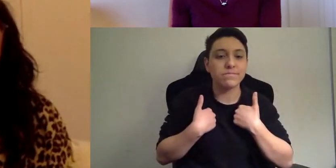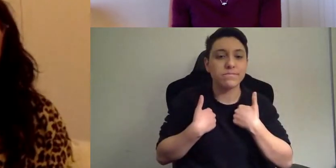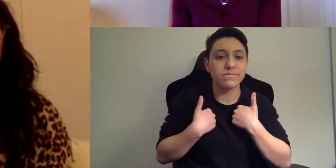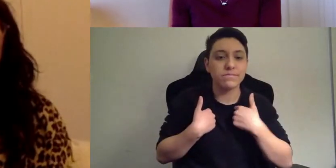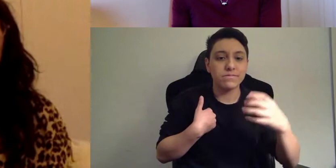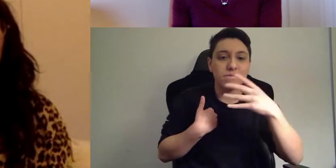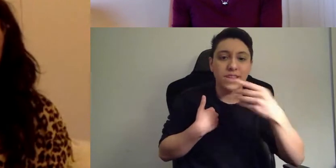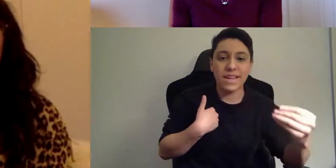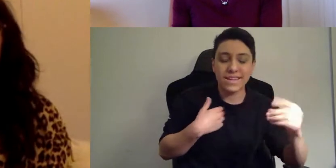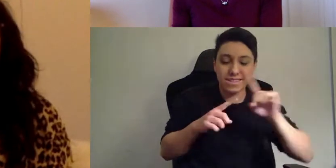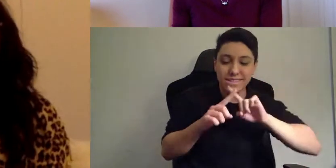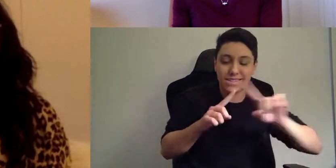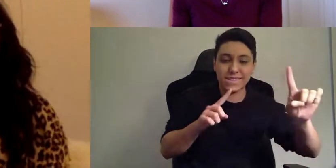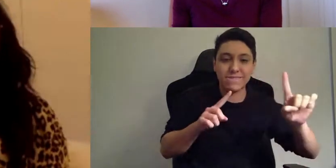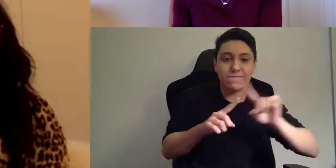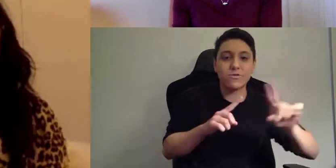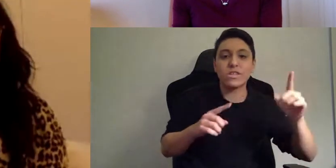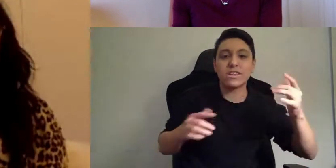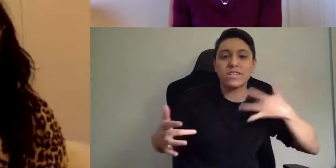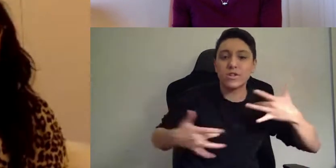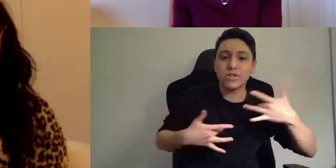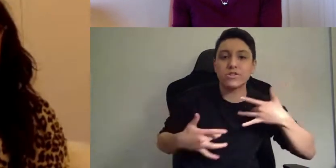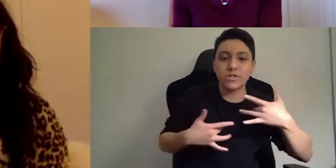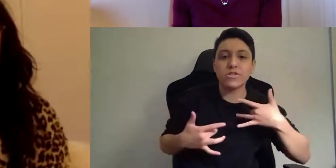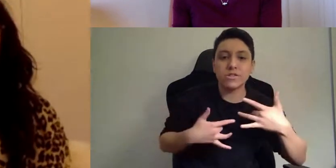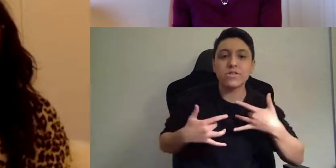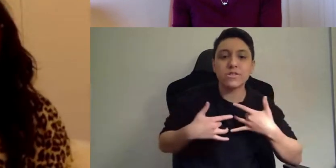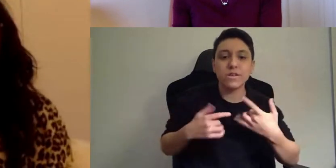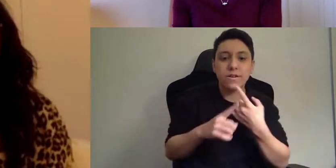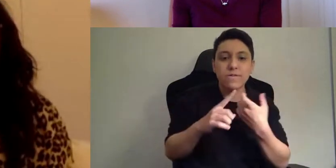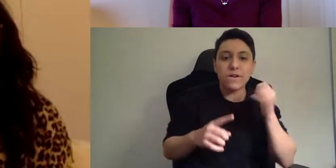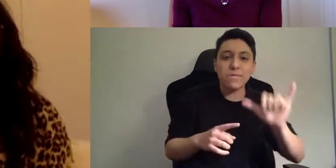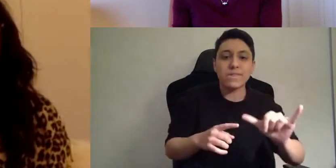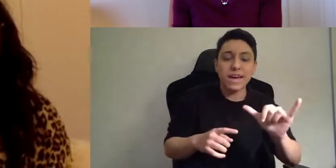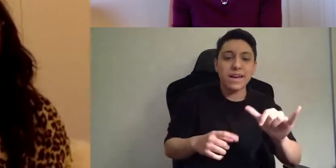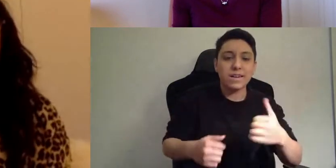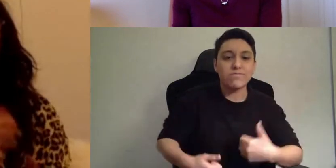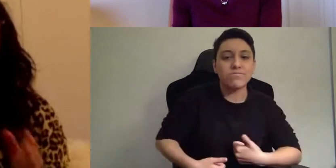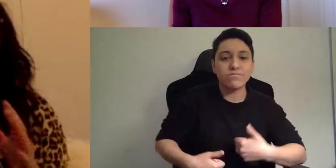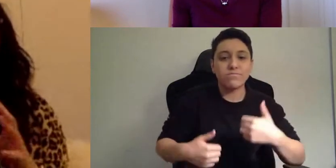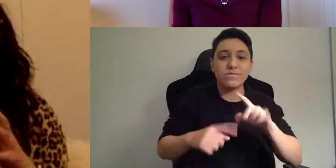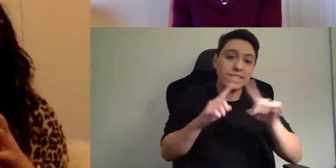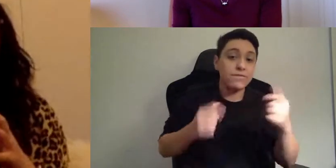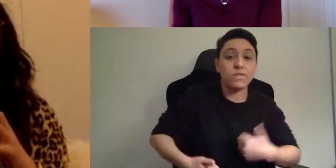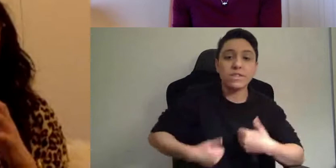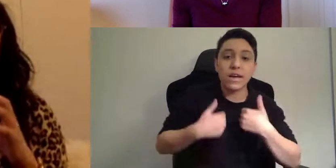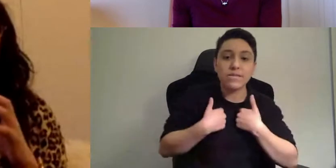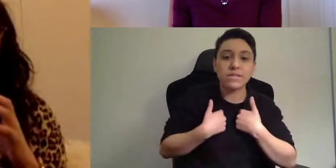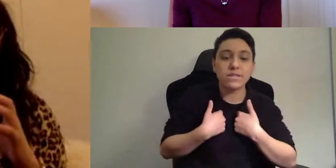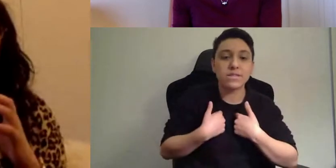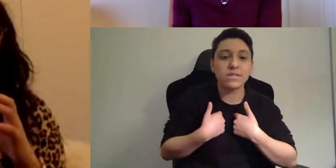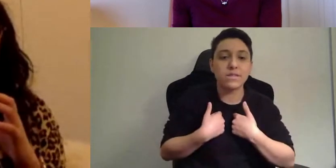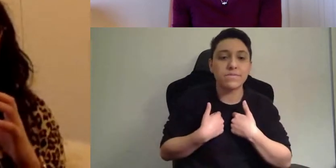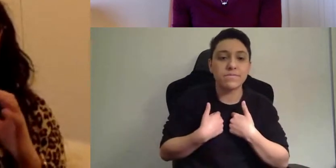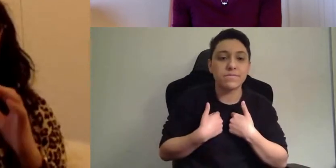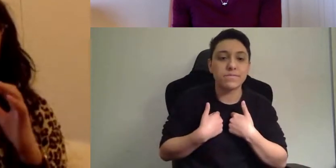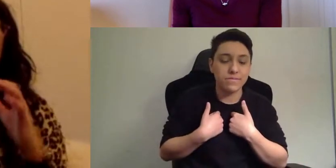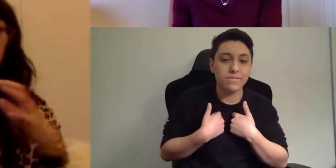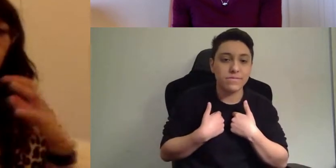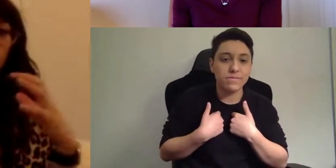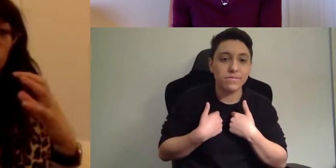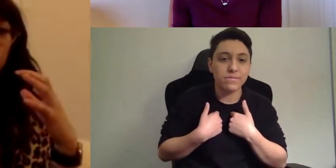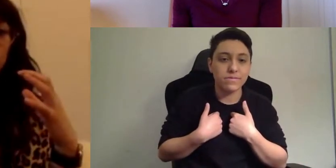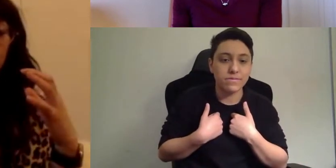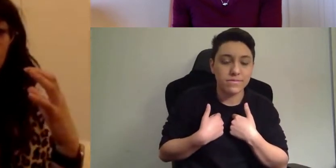of concerns that arises from those lived realities, right? That is its own way of turning up pressure